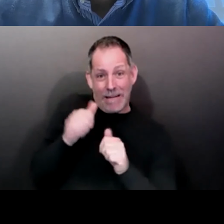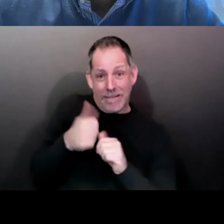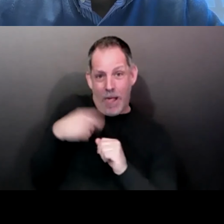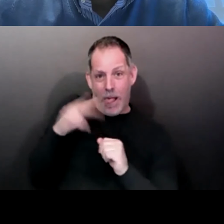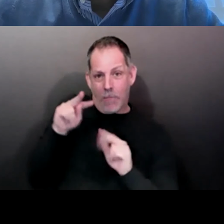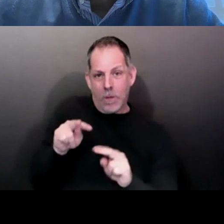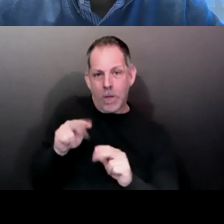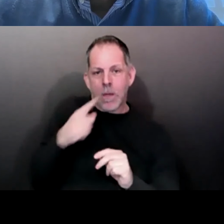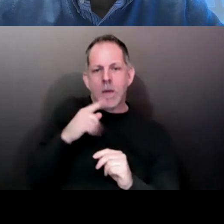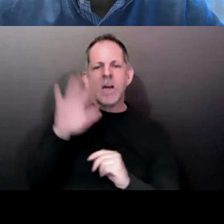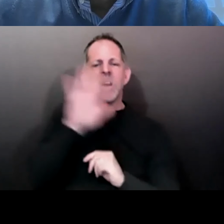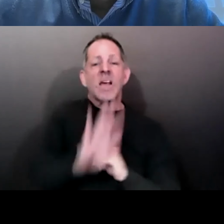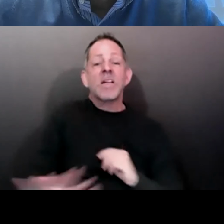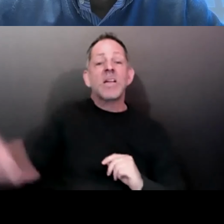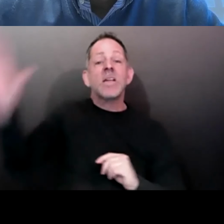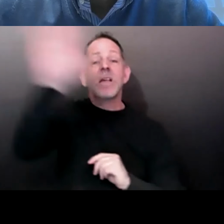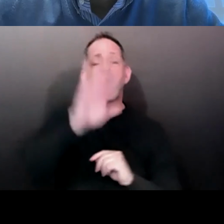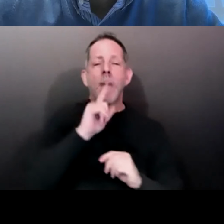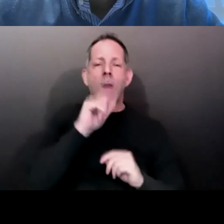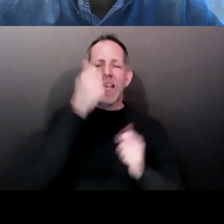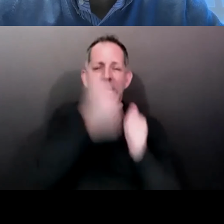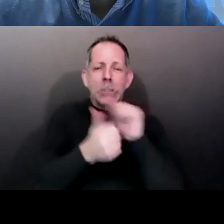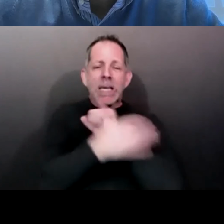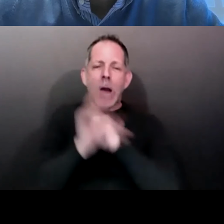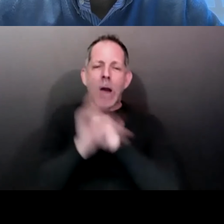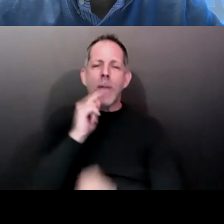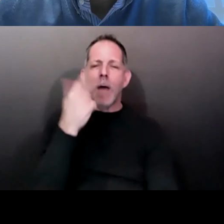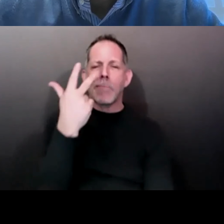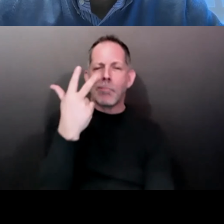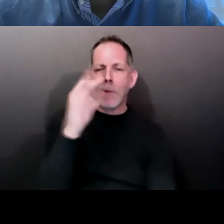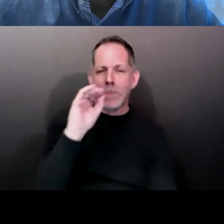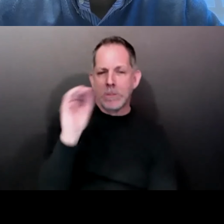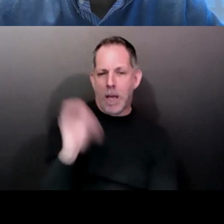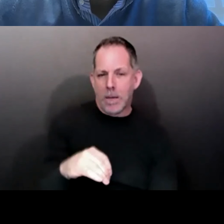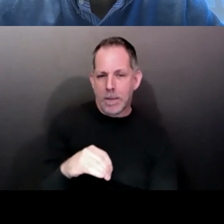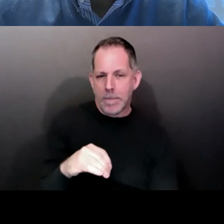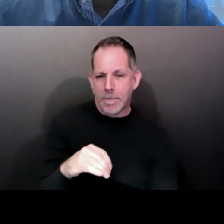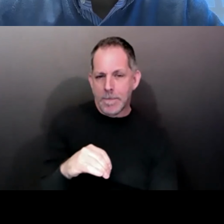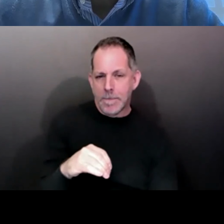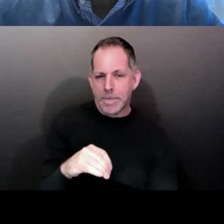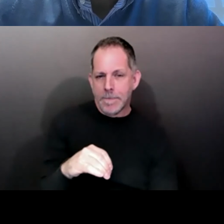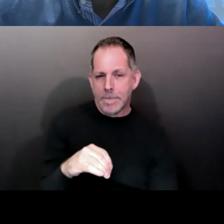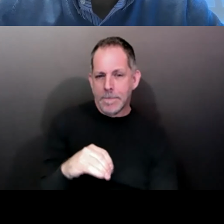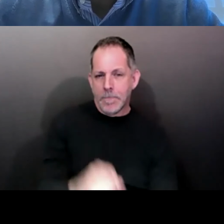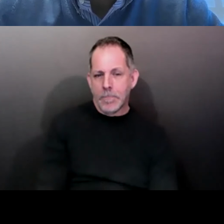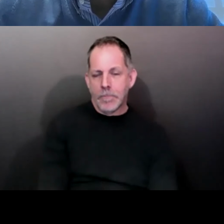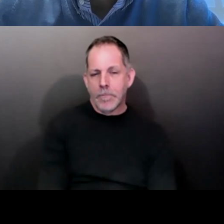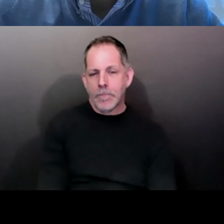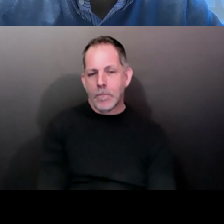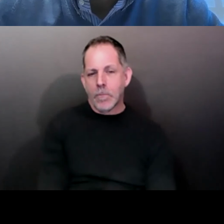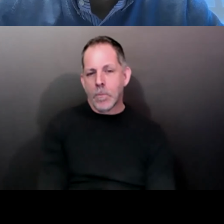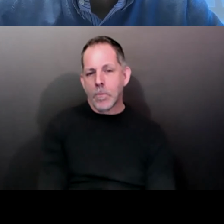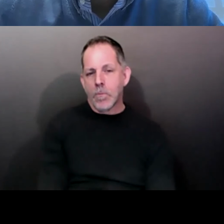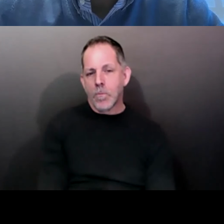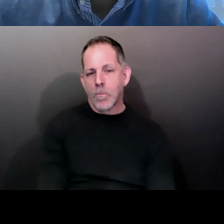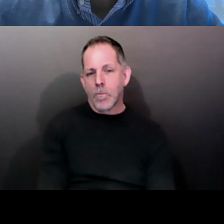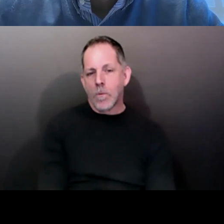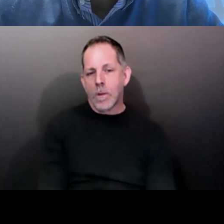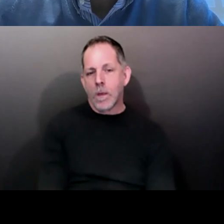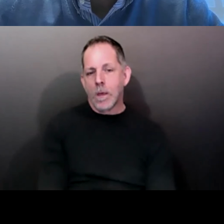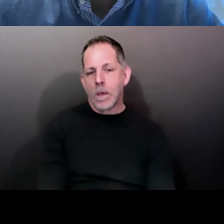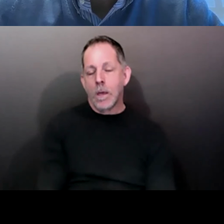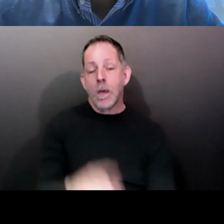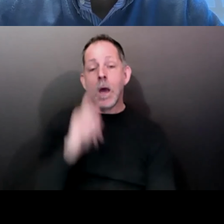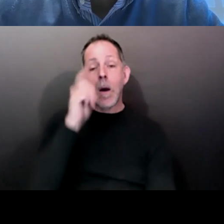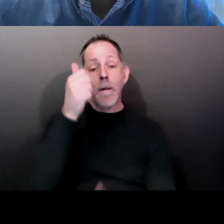that our per capita 1A population is pretty low. So